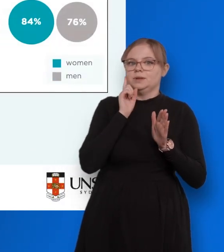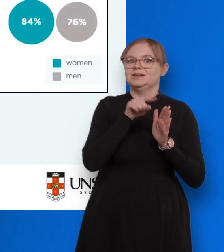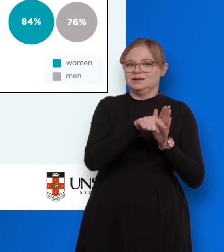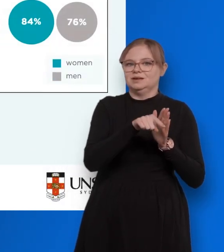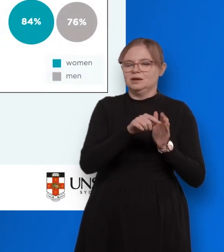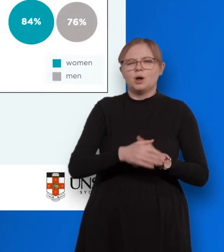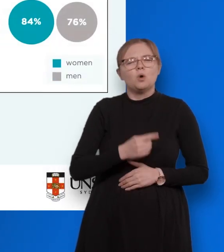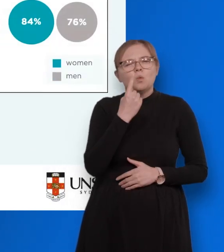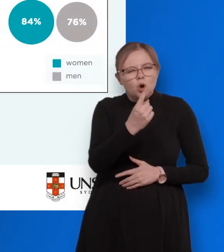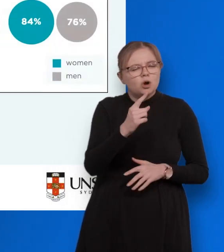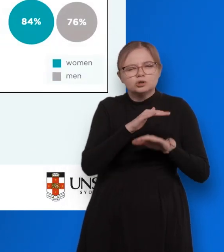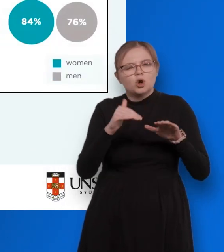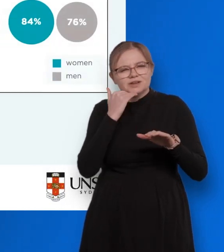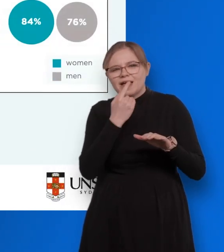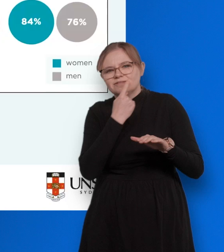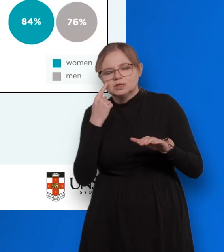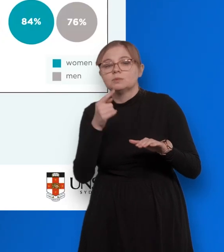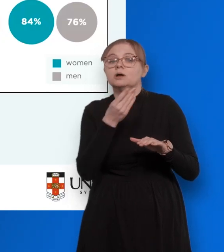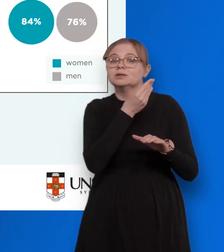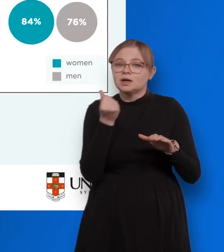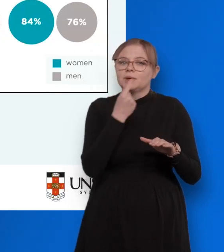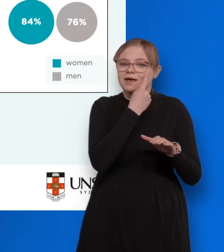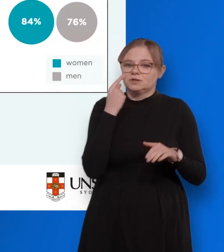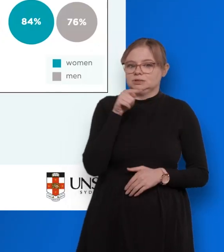one basket, but there is some evidence of shifting